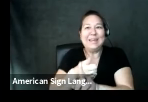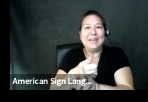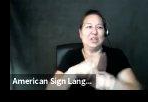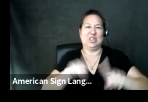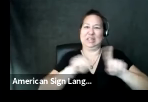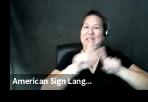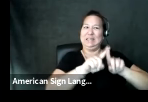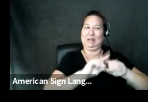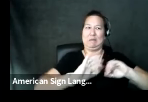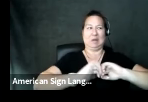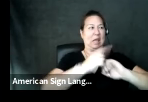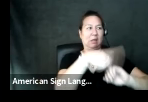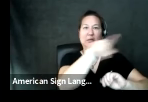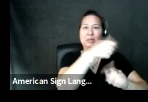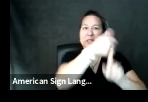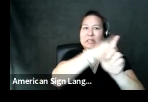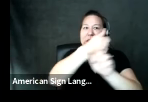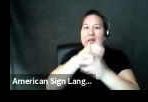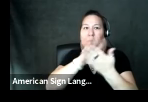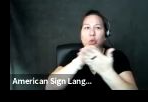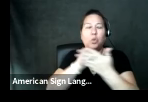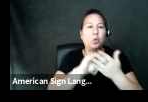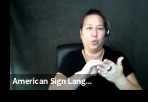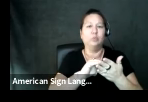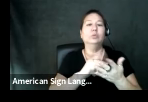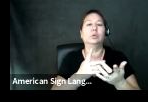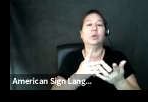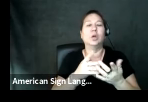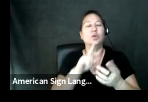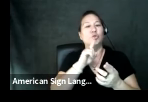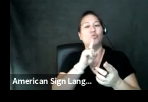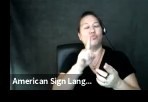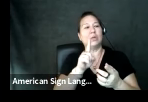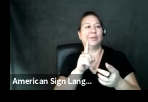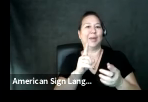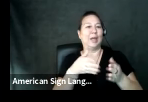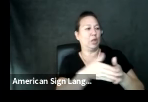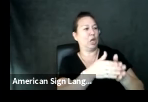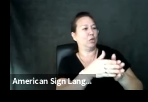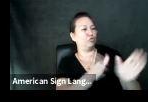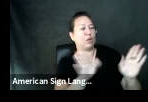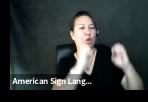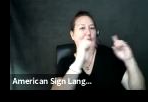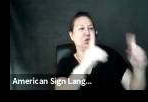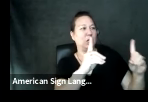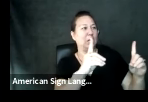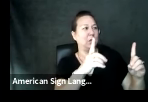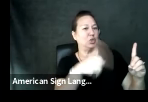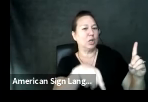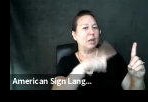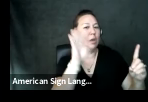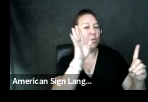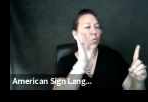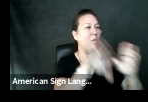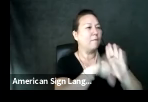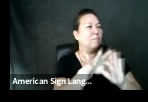learning. So this can be targeted in general education through interventions and supports. During this